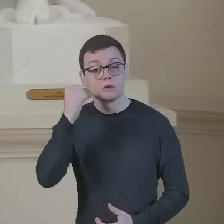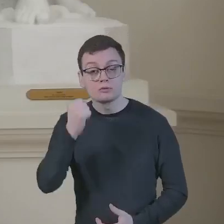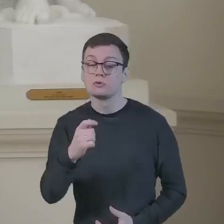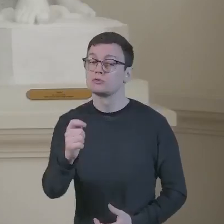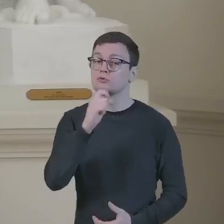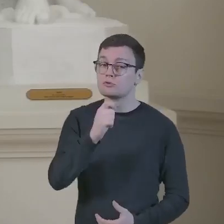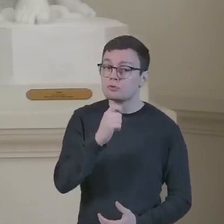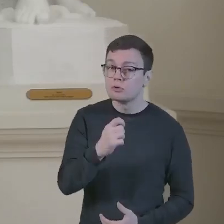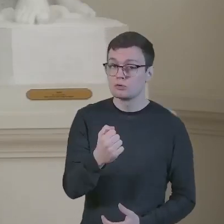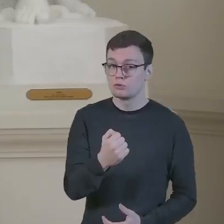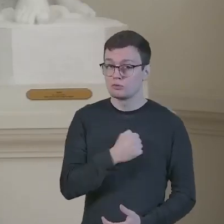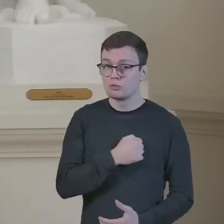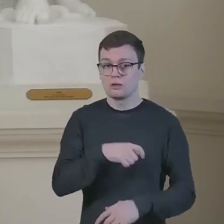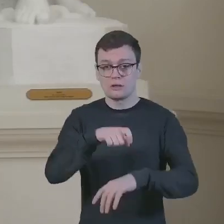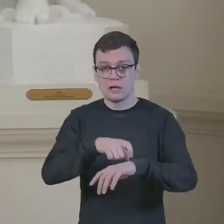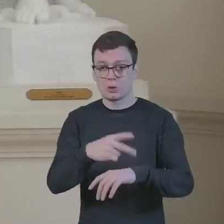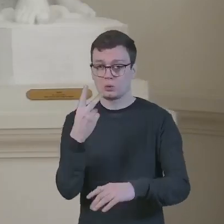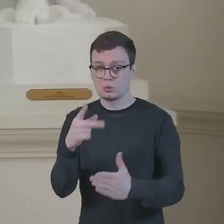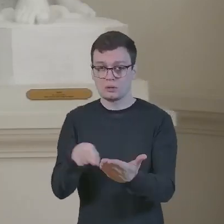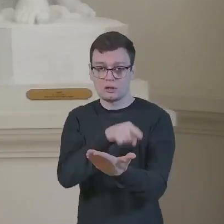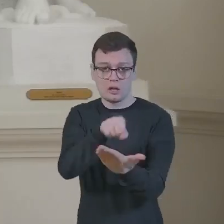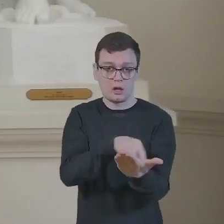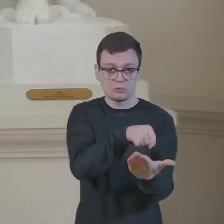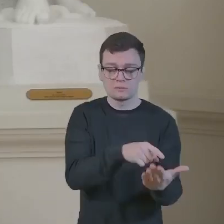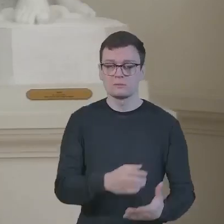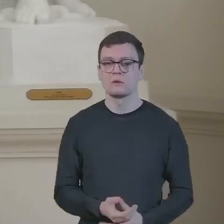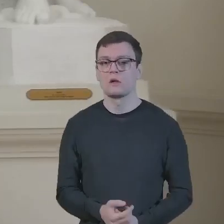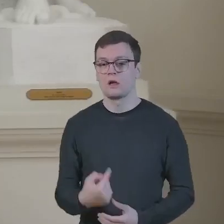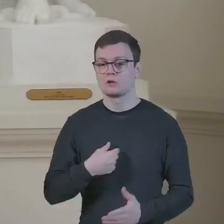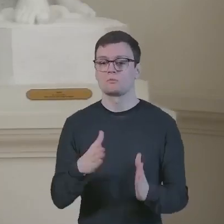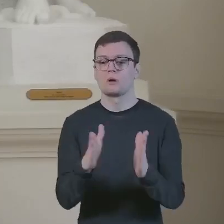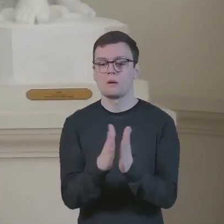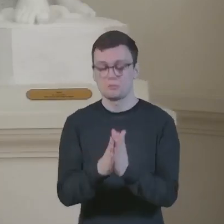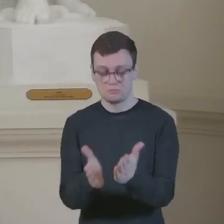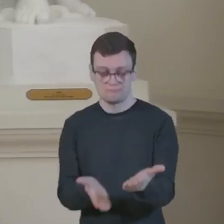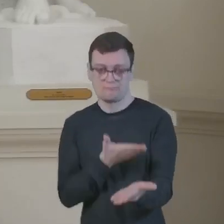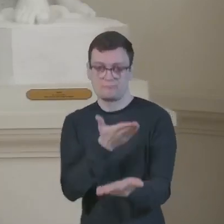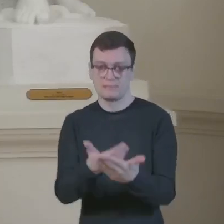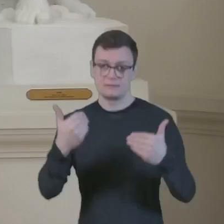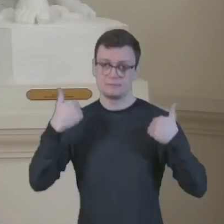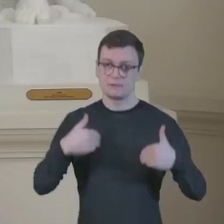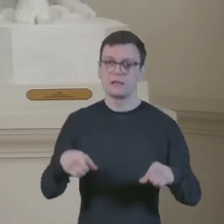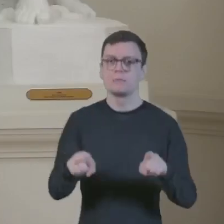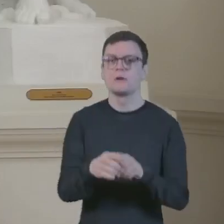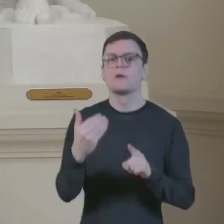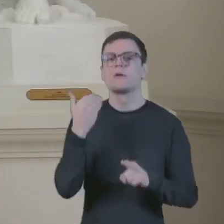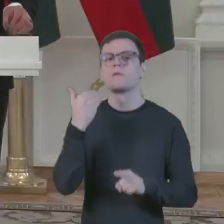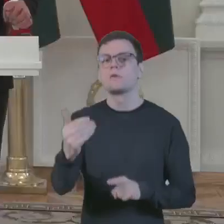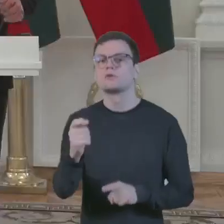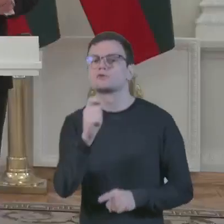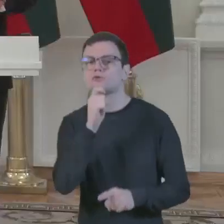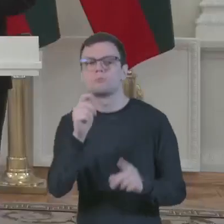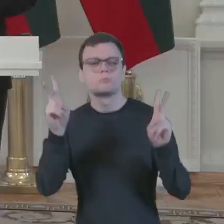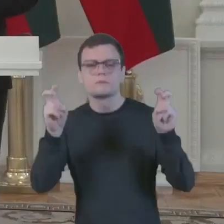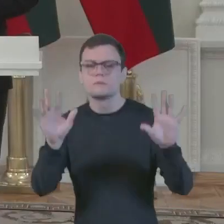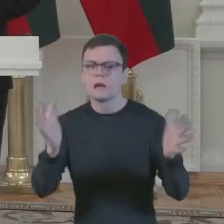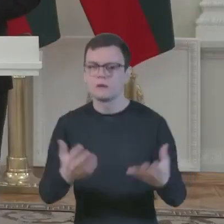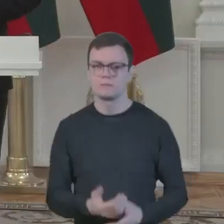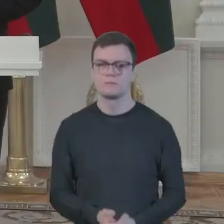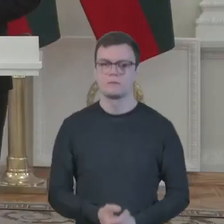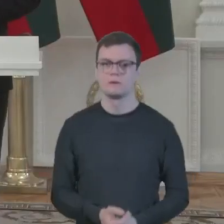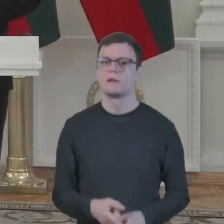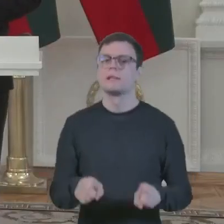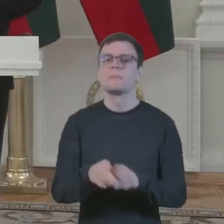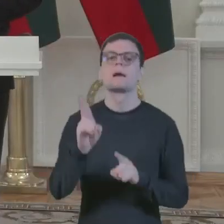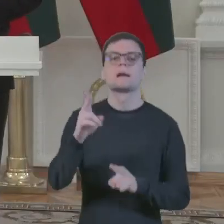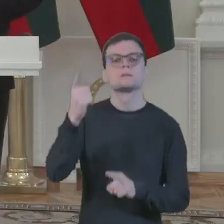Fellow colleagues, journalists, we have time for two questions. I will ask you to identify yourself and the outlet you represent